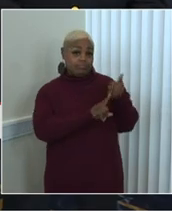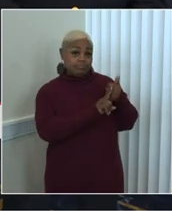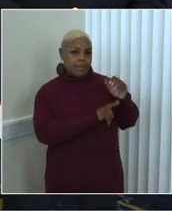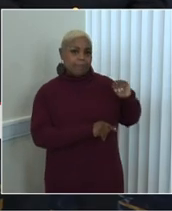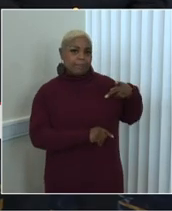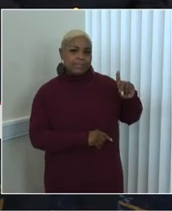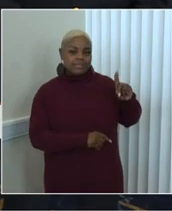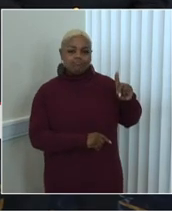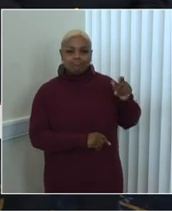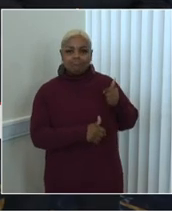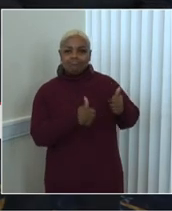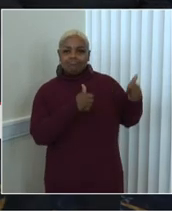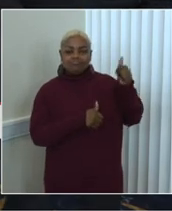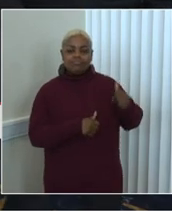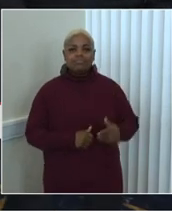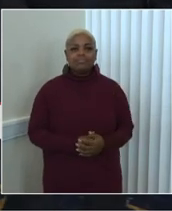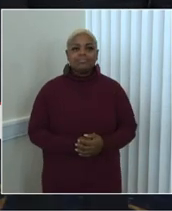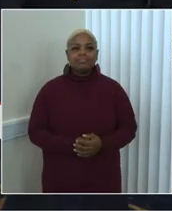process.